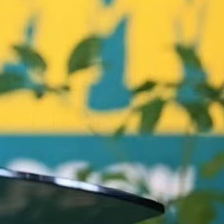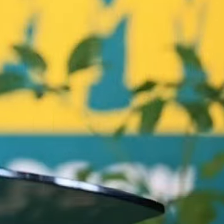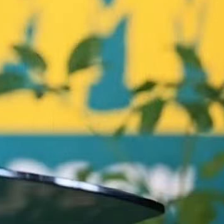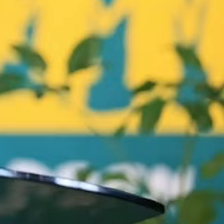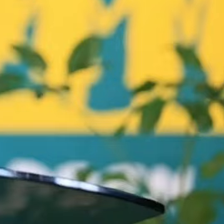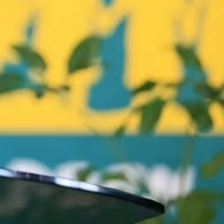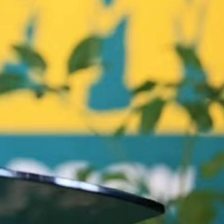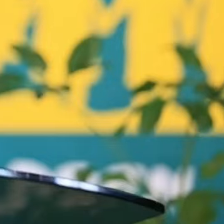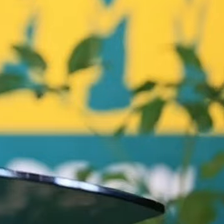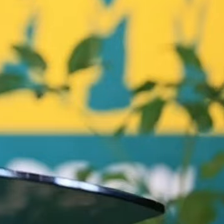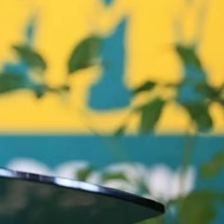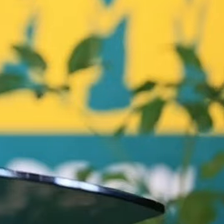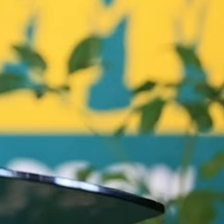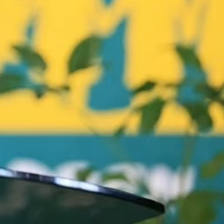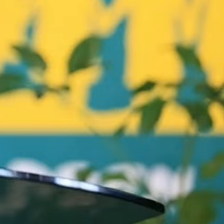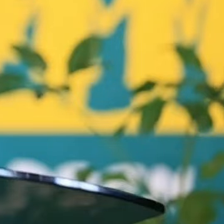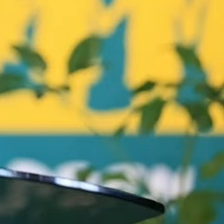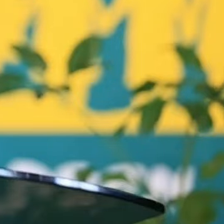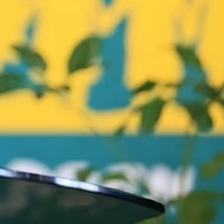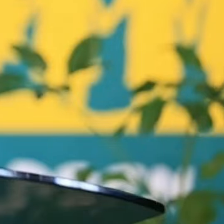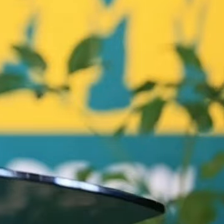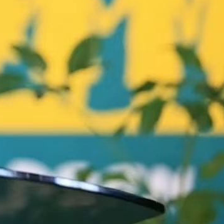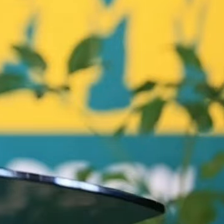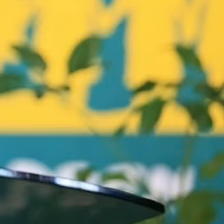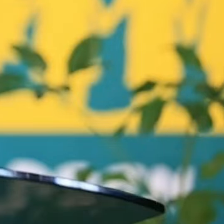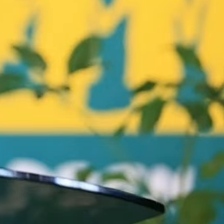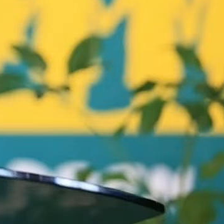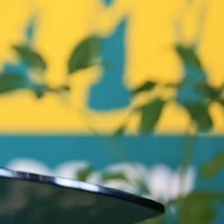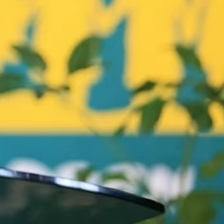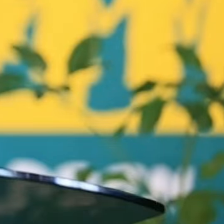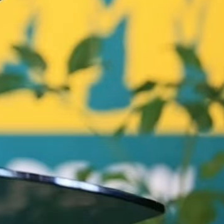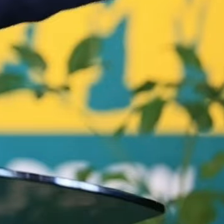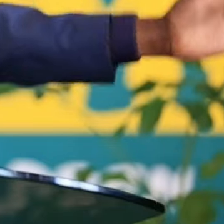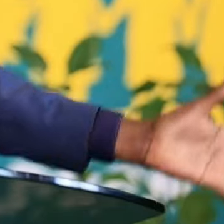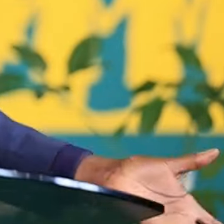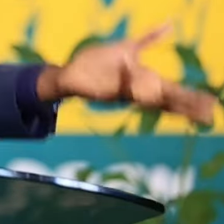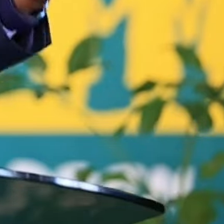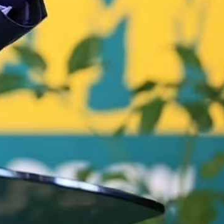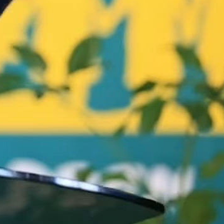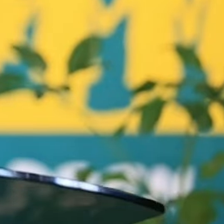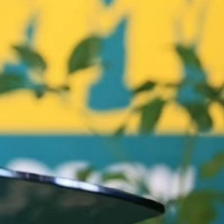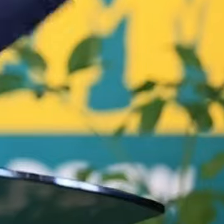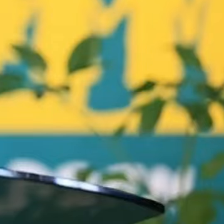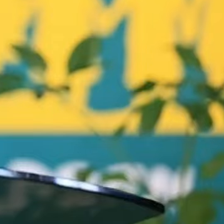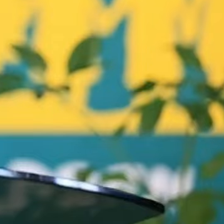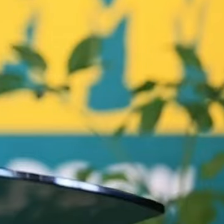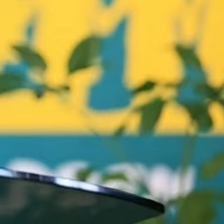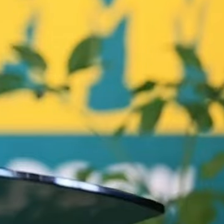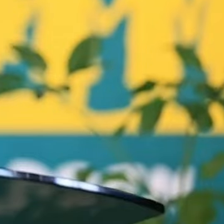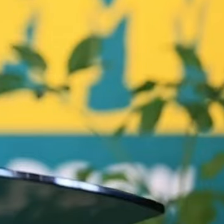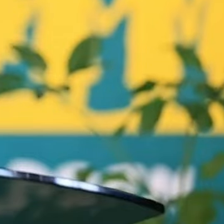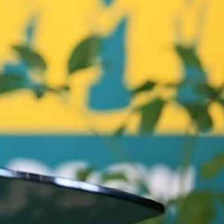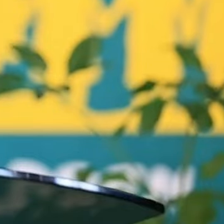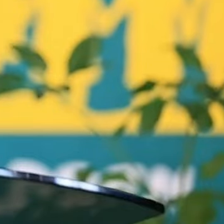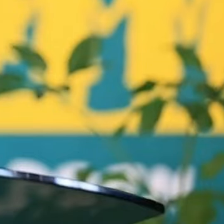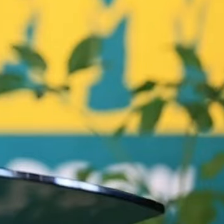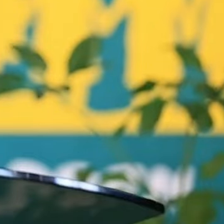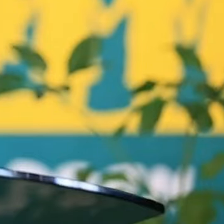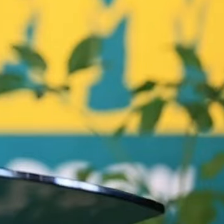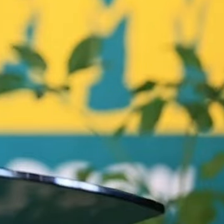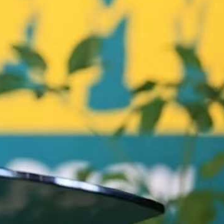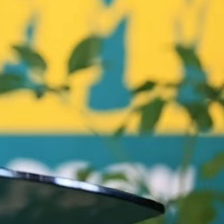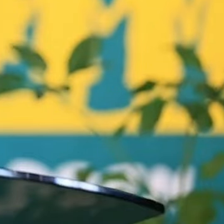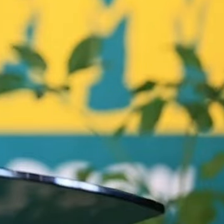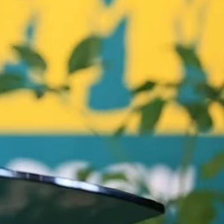sin in you. And then when the time comes, when Jesus comes, you'll resurrect with all your children and